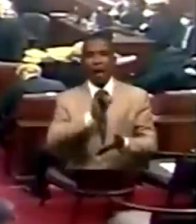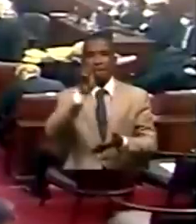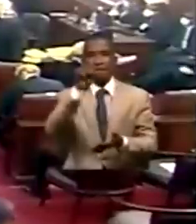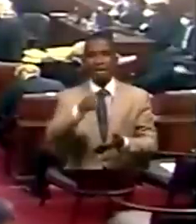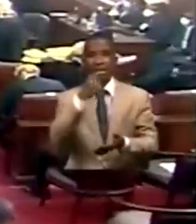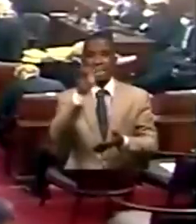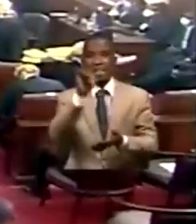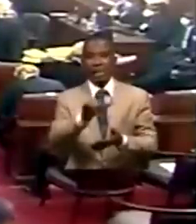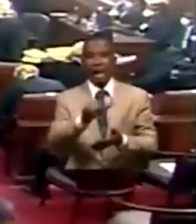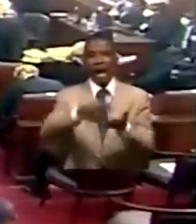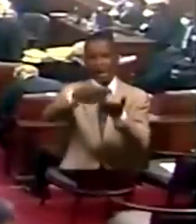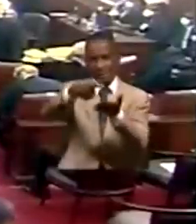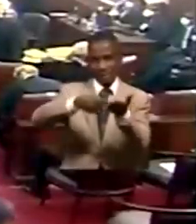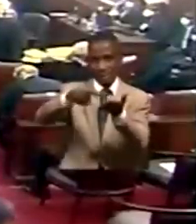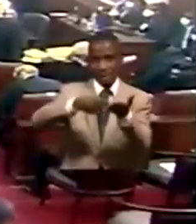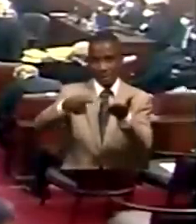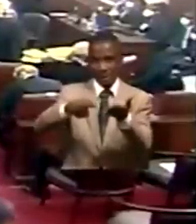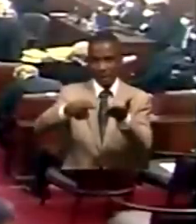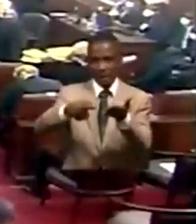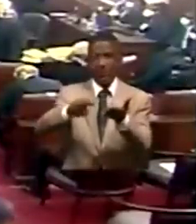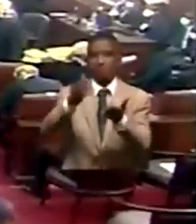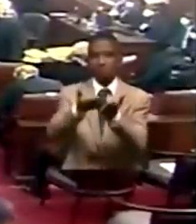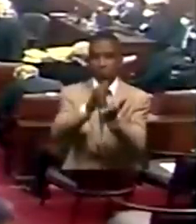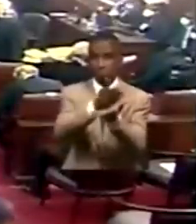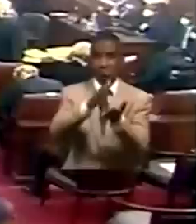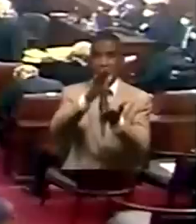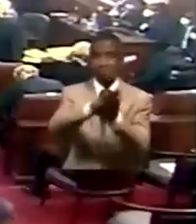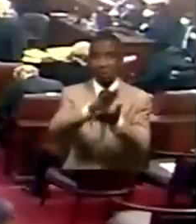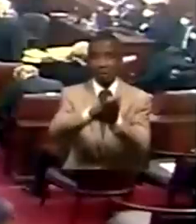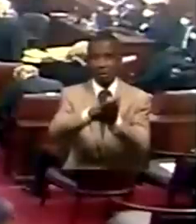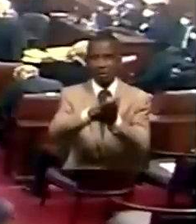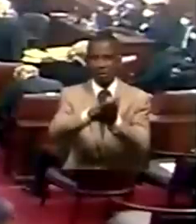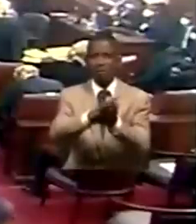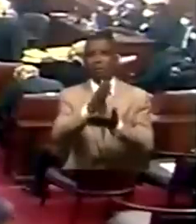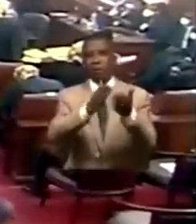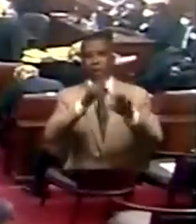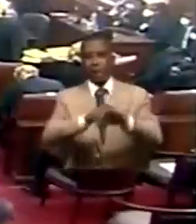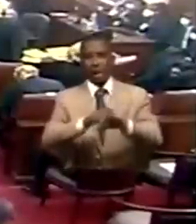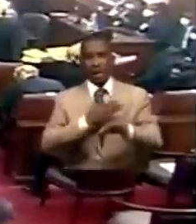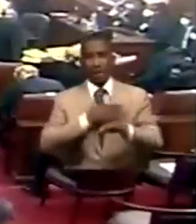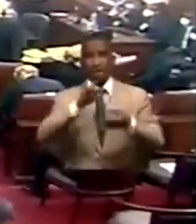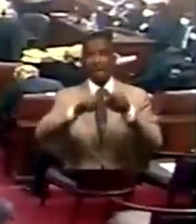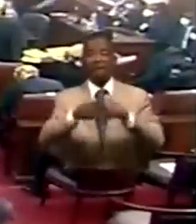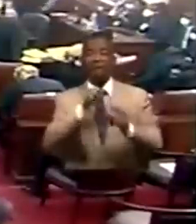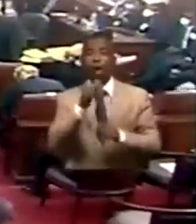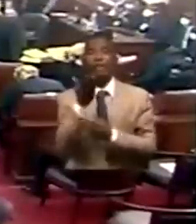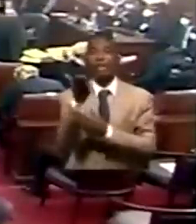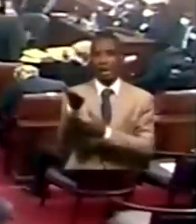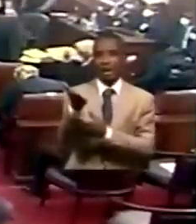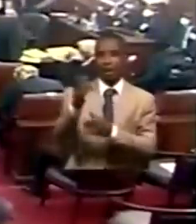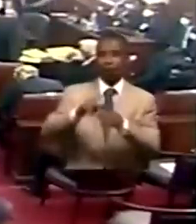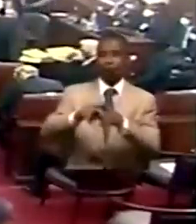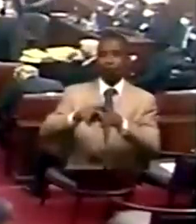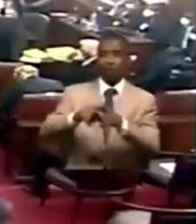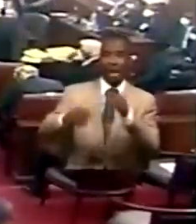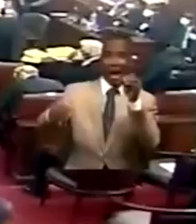say that the fact that I signed sheets in respect of a number of regions shows clearly that my colleague and I were not there to put spokes in the wheel